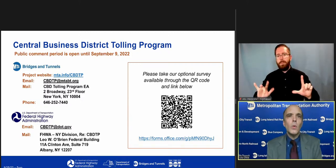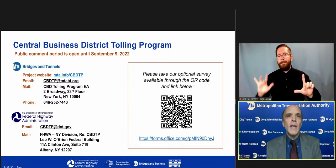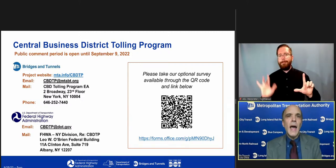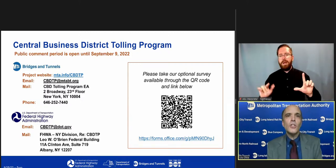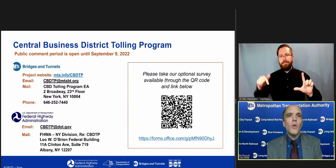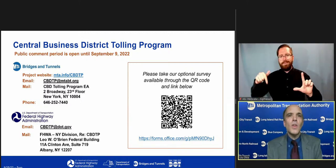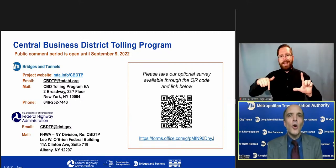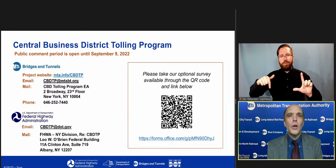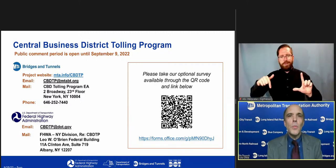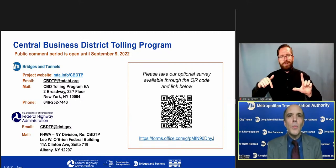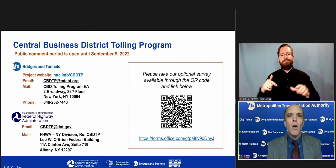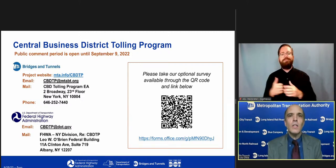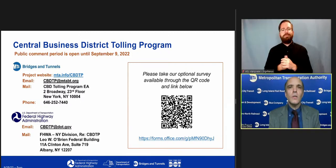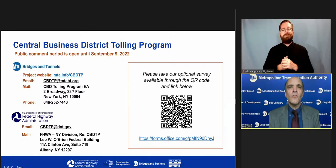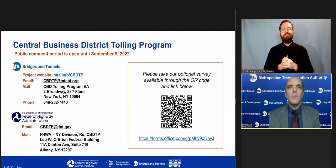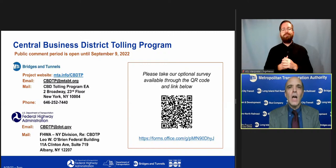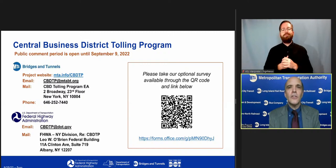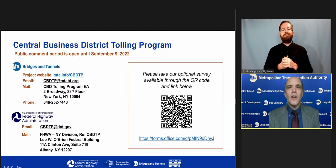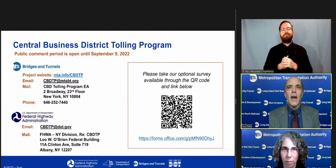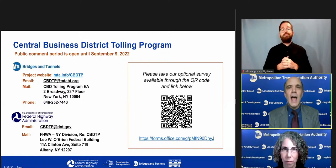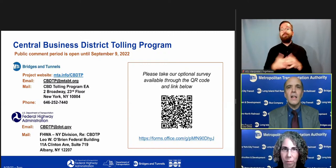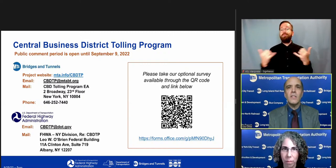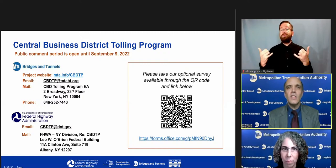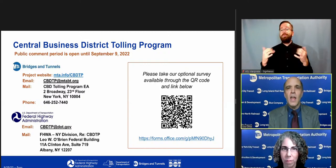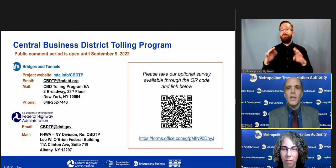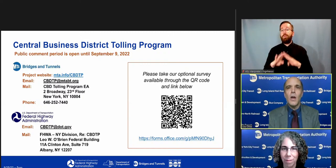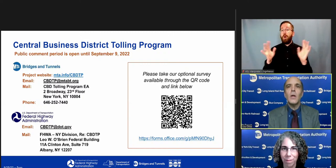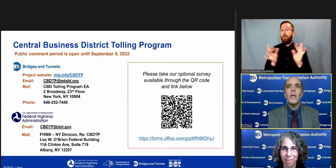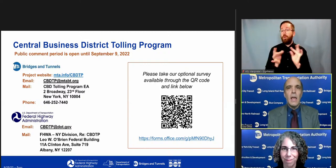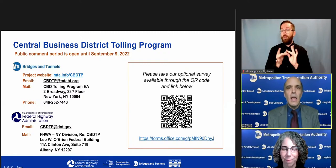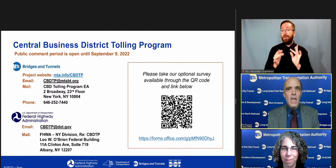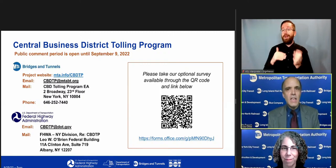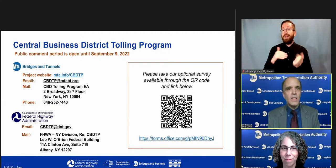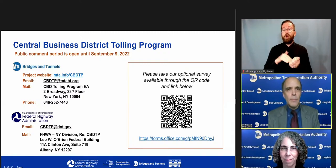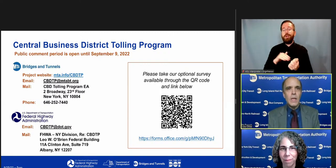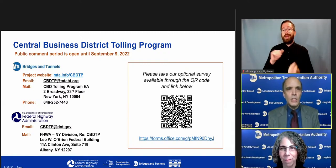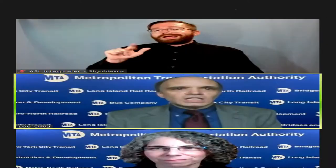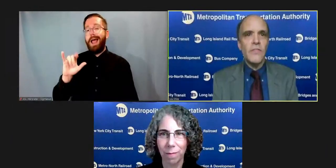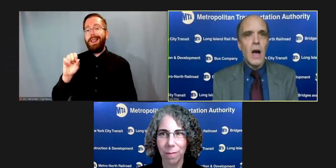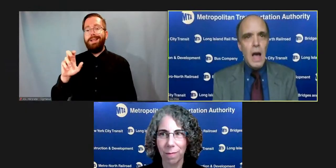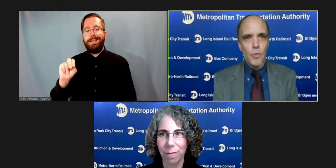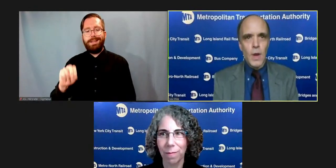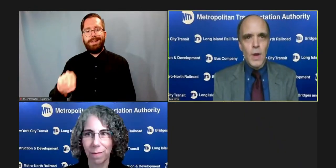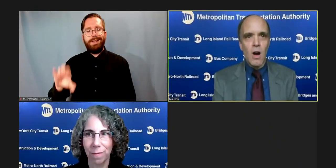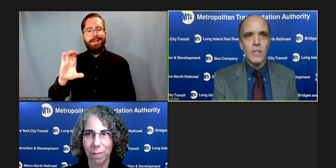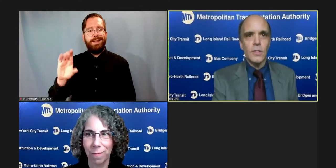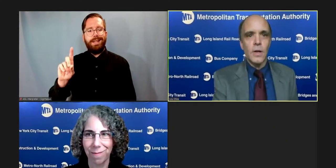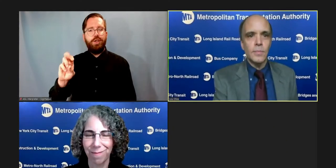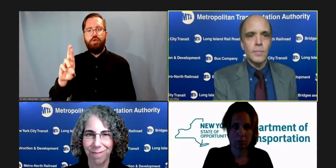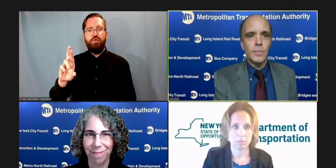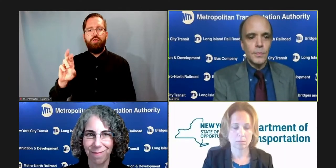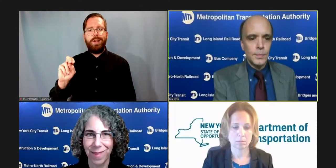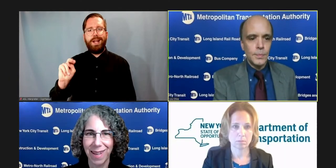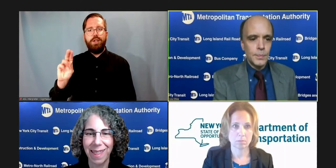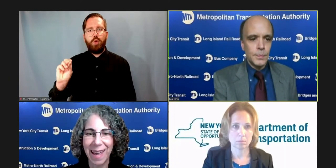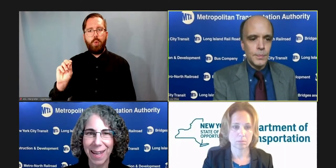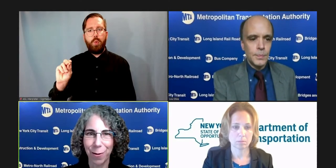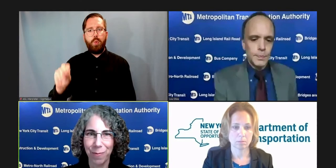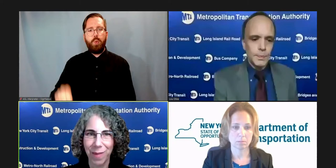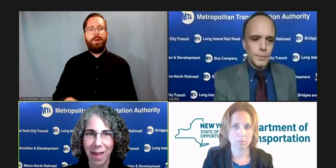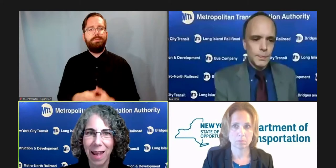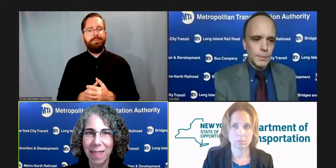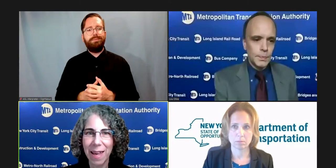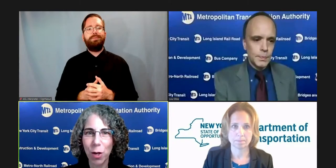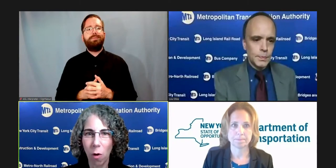we will now start with opening remarks from dr allison de cerano mta's deputy chief operating officer thank